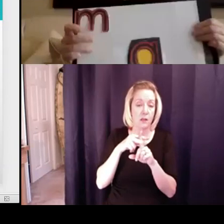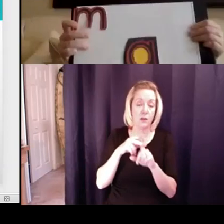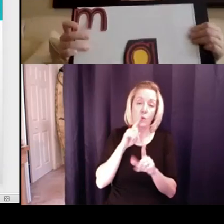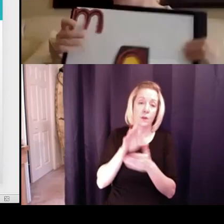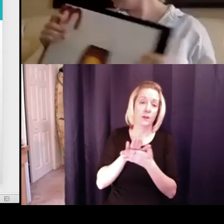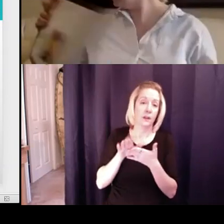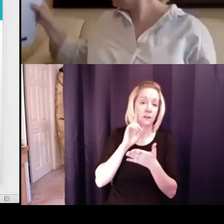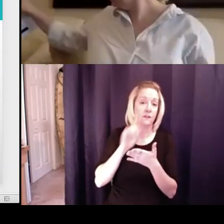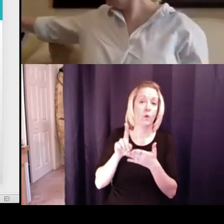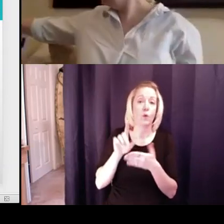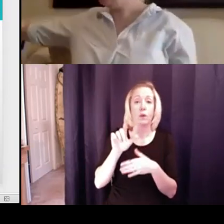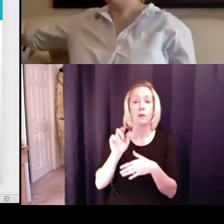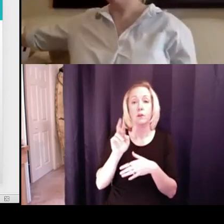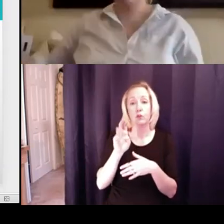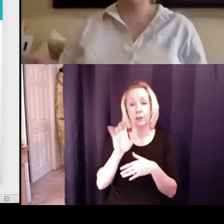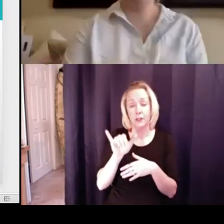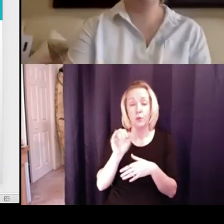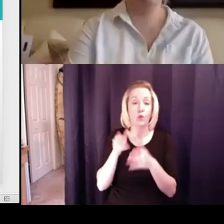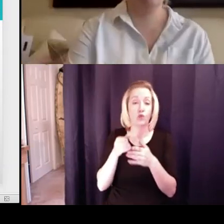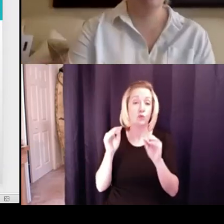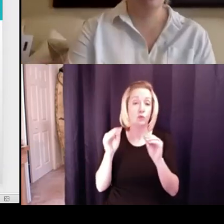just general instruction.